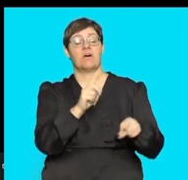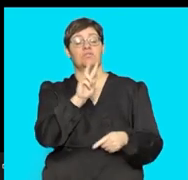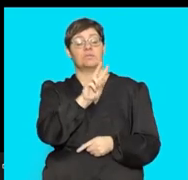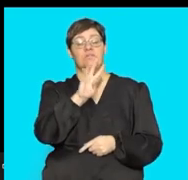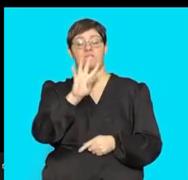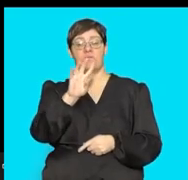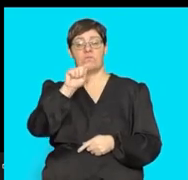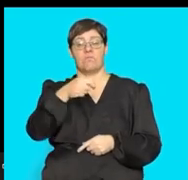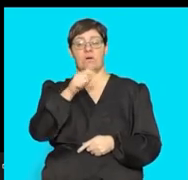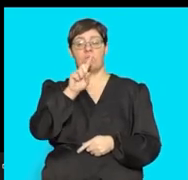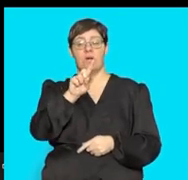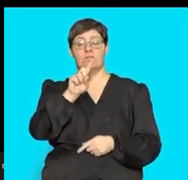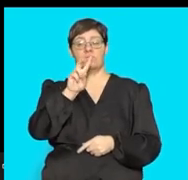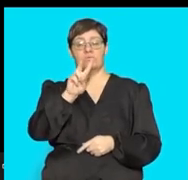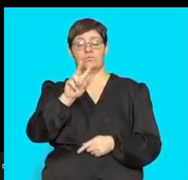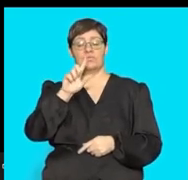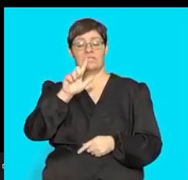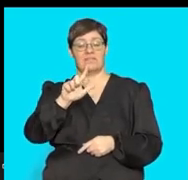And we're going to get an answer of